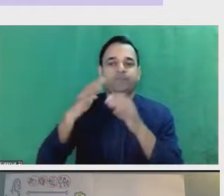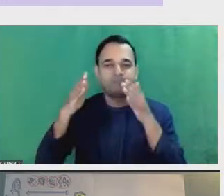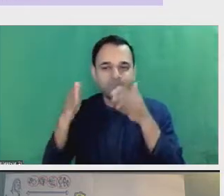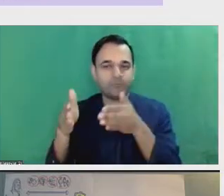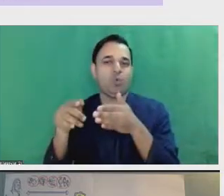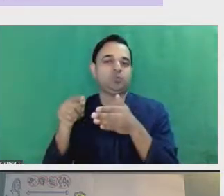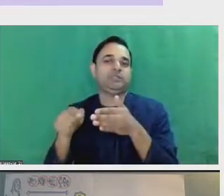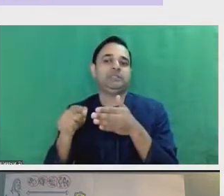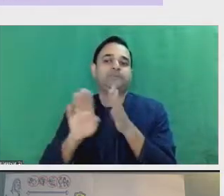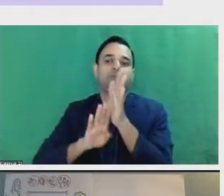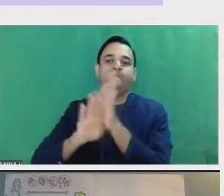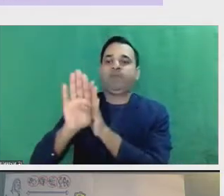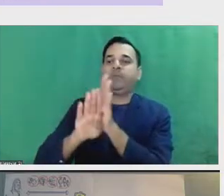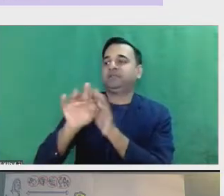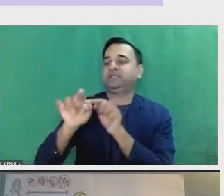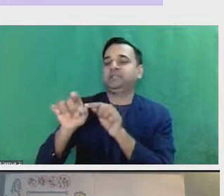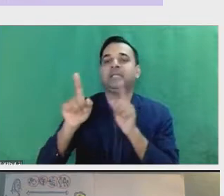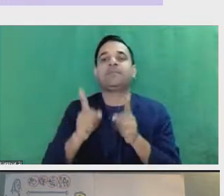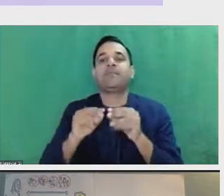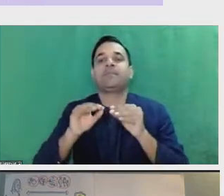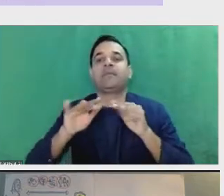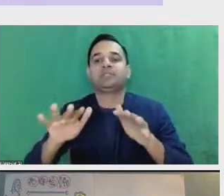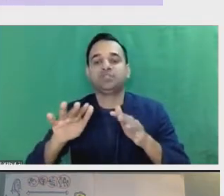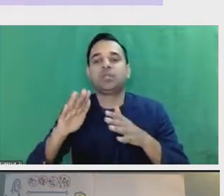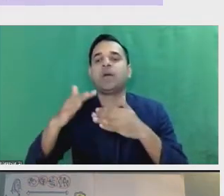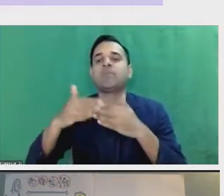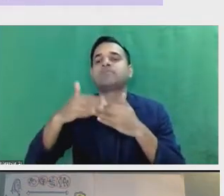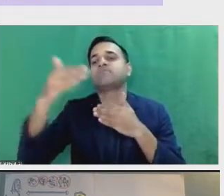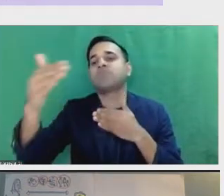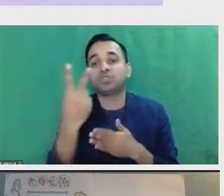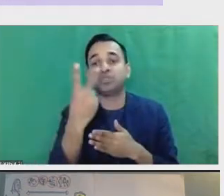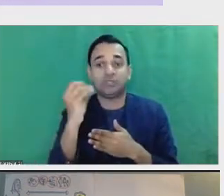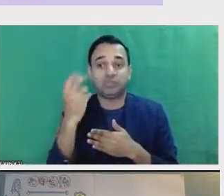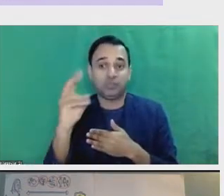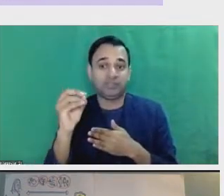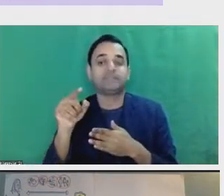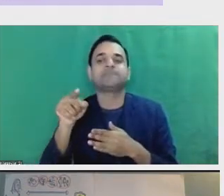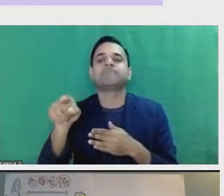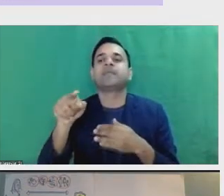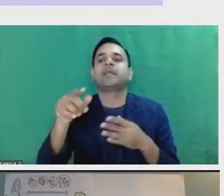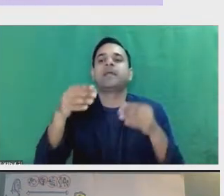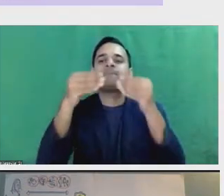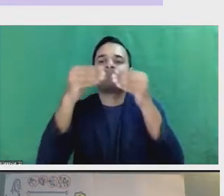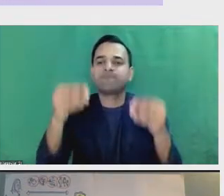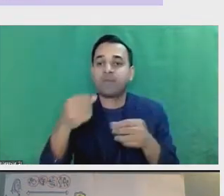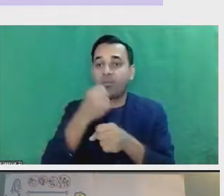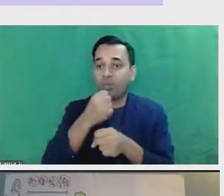and efficiency is extremely important. And from where you sit, what are some of the long-term solutions that